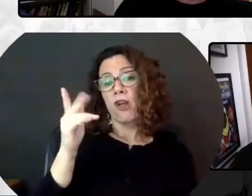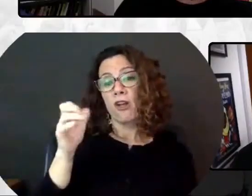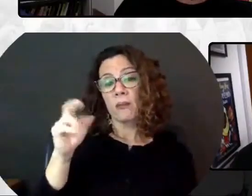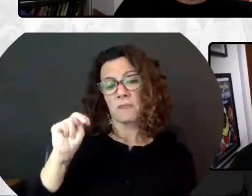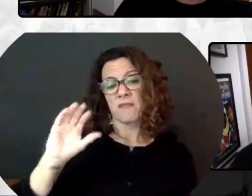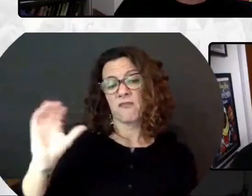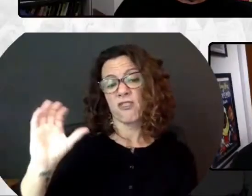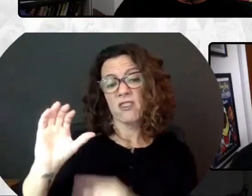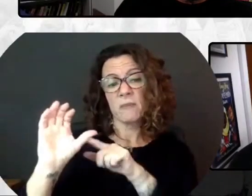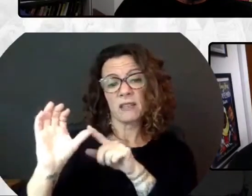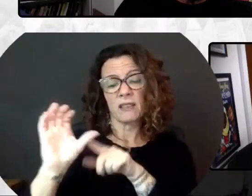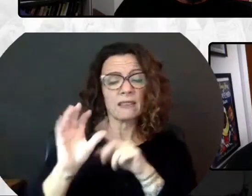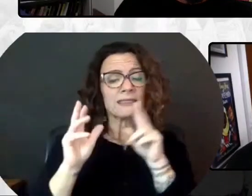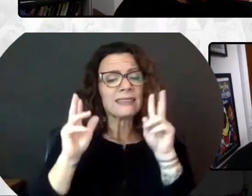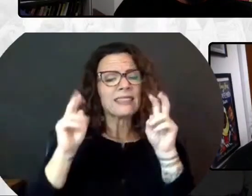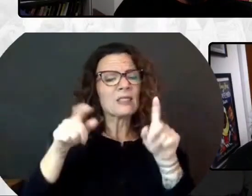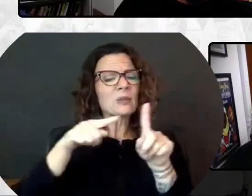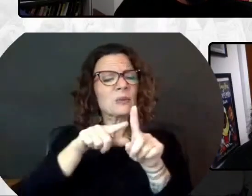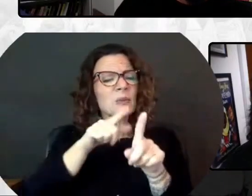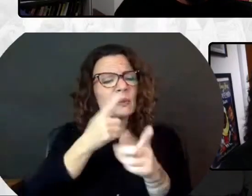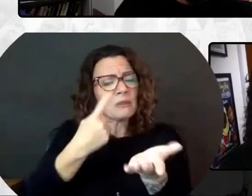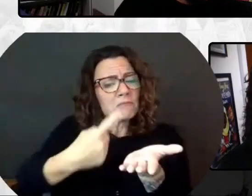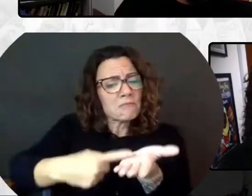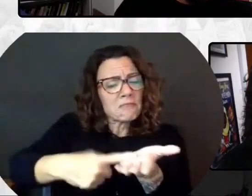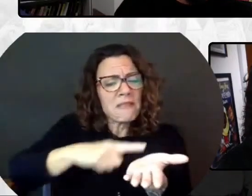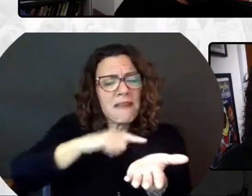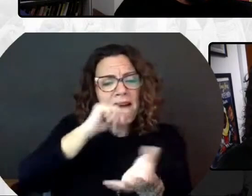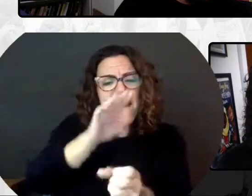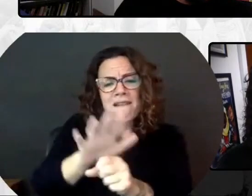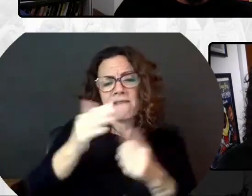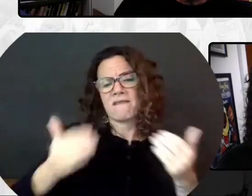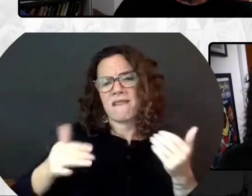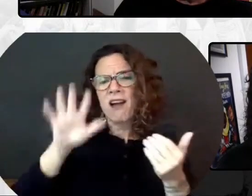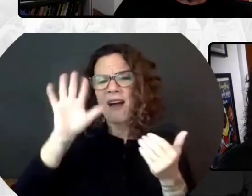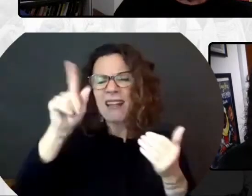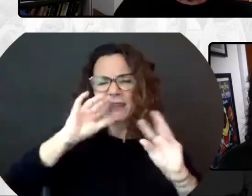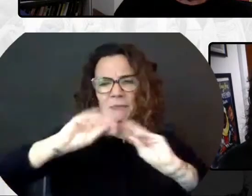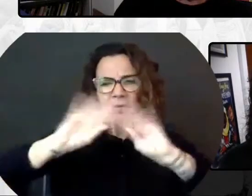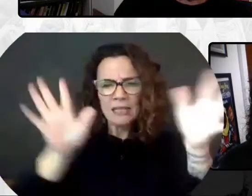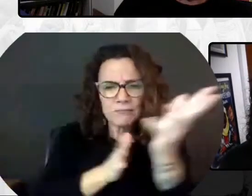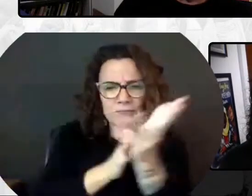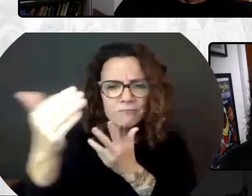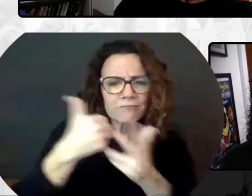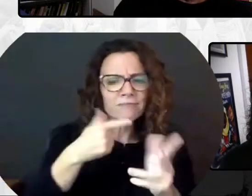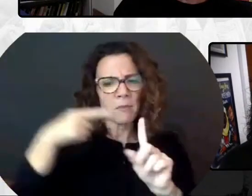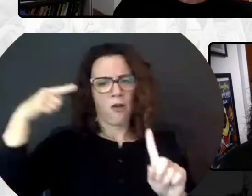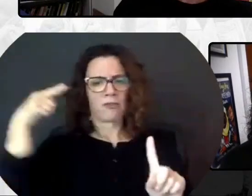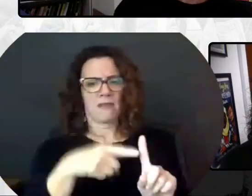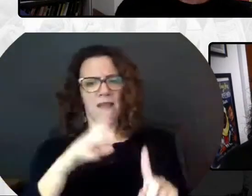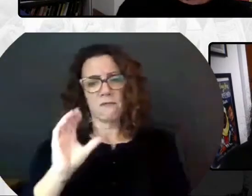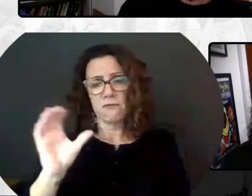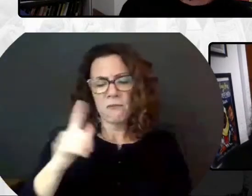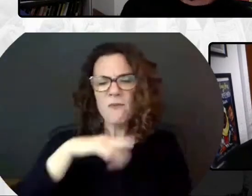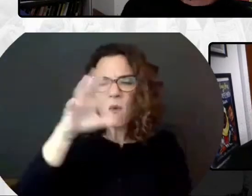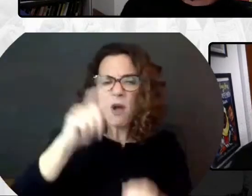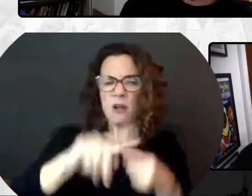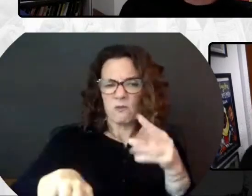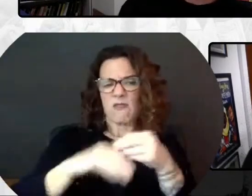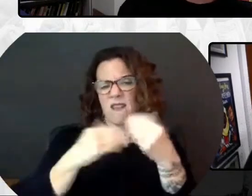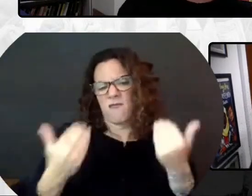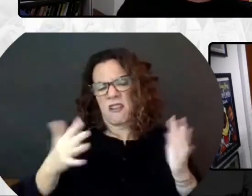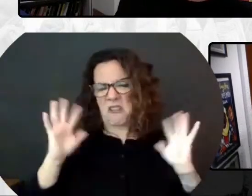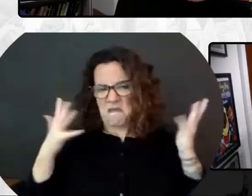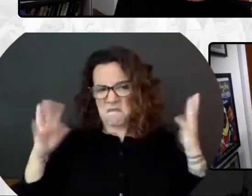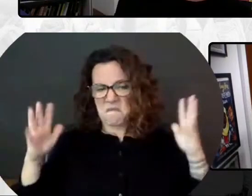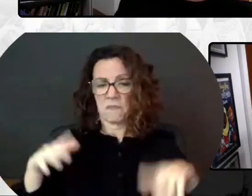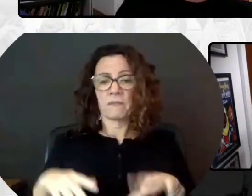Yeah, that's great. JT, any thoughts, or do you want to just roll to the next clip? I think for now, let's roll to the